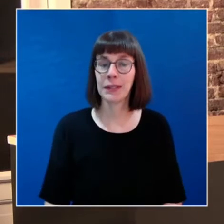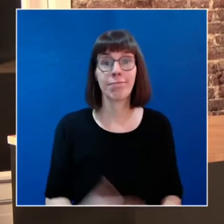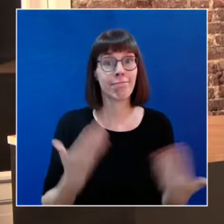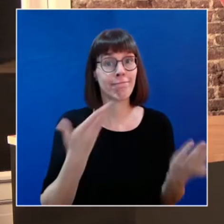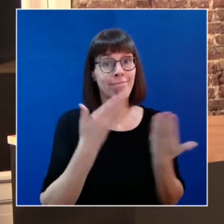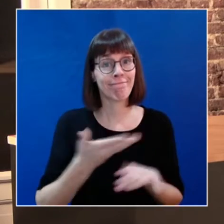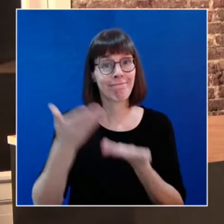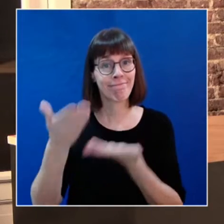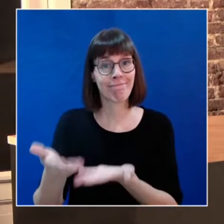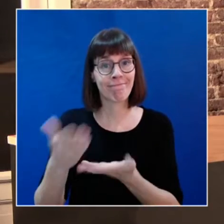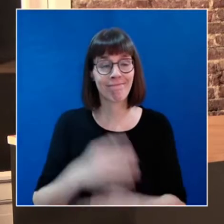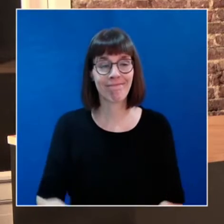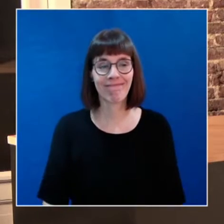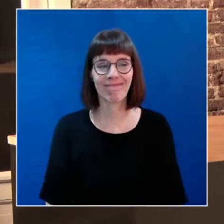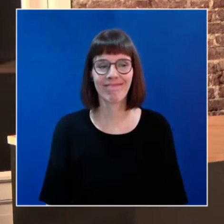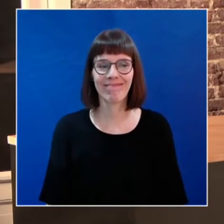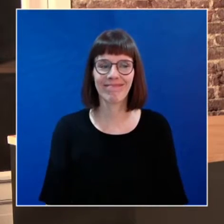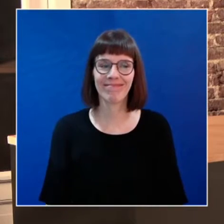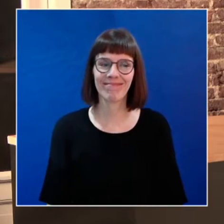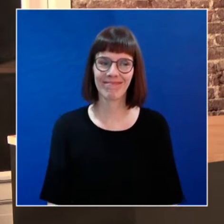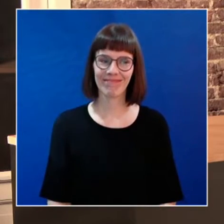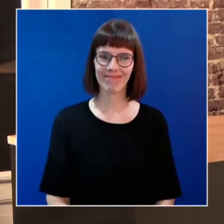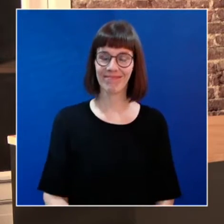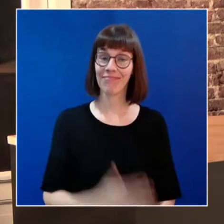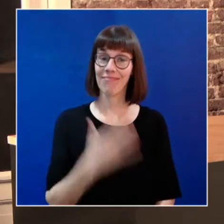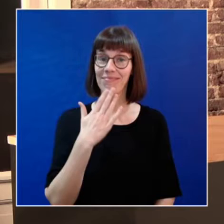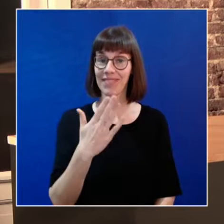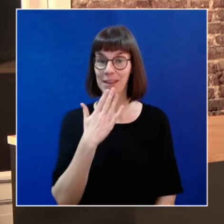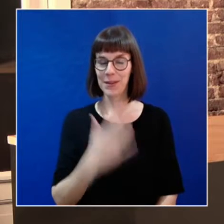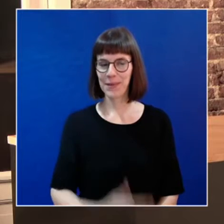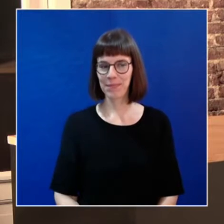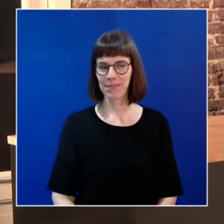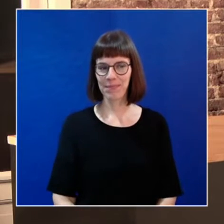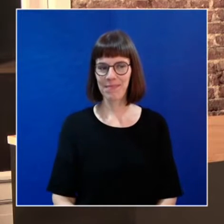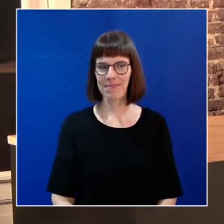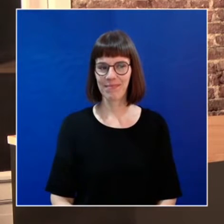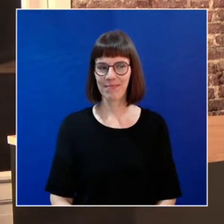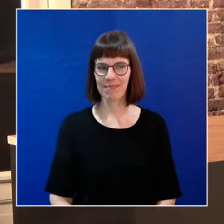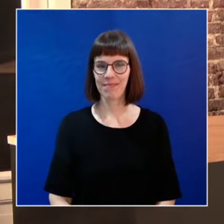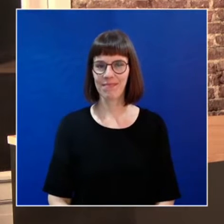you. Take it away. Thank you. Let me just share my screen.